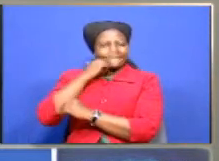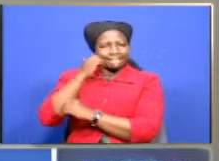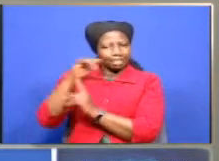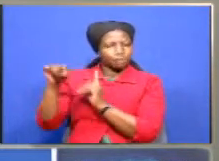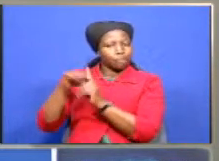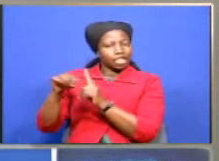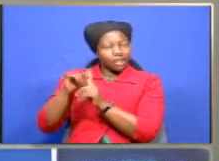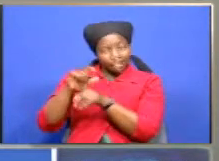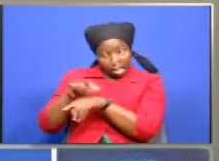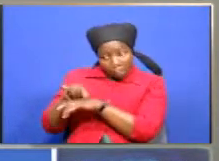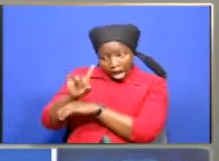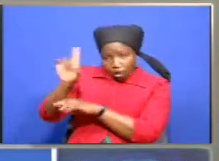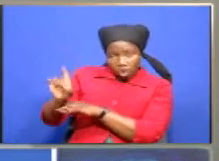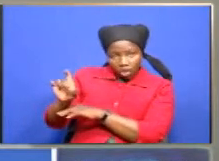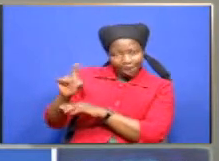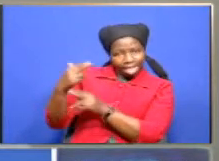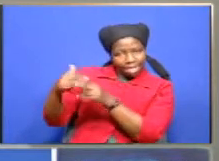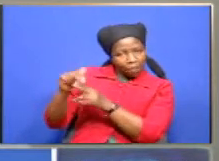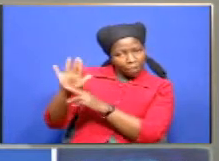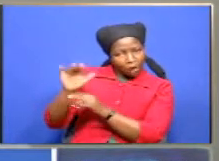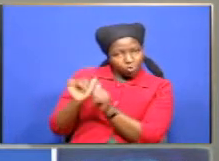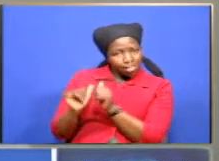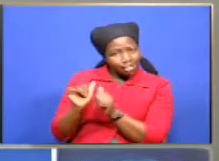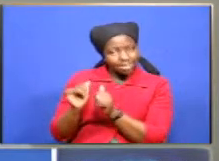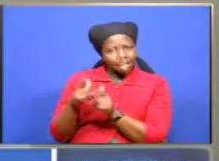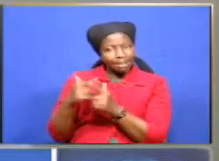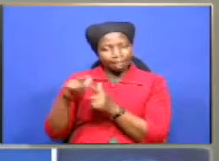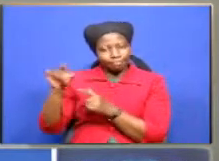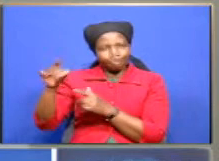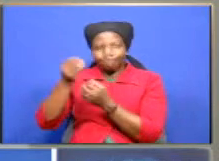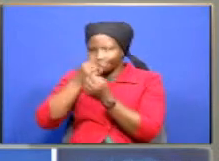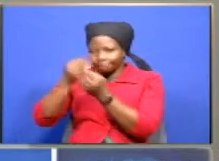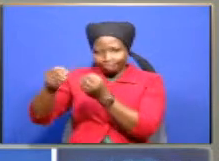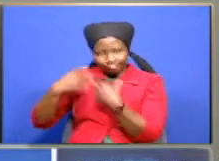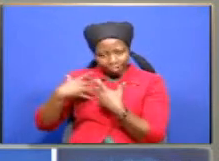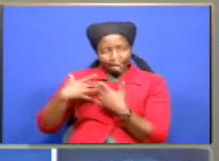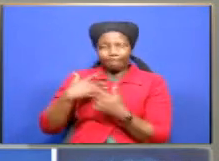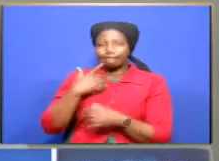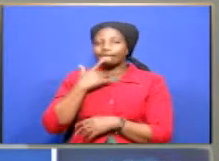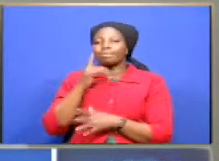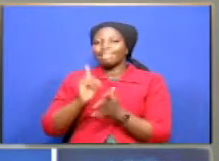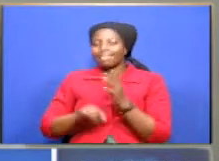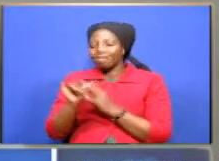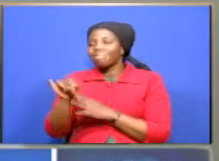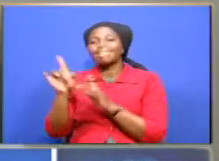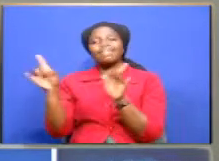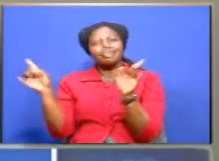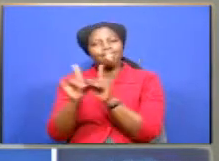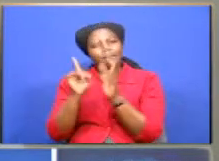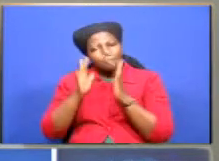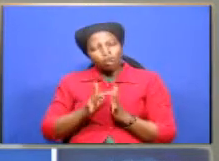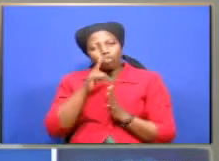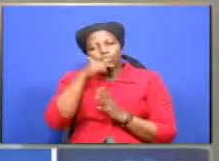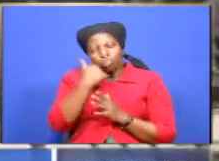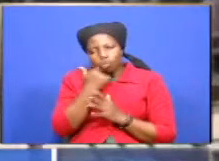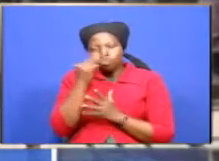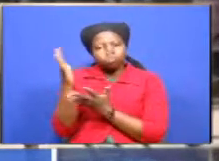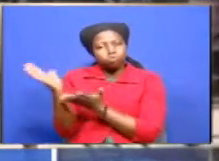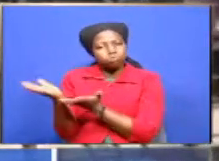name, I was told it was the same person whom we brought from